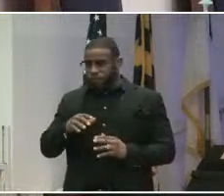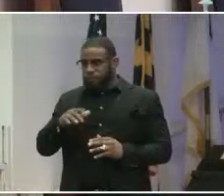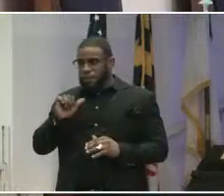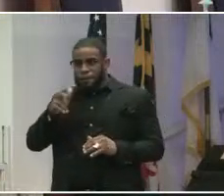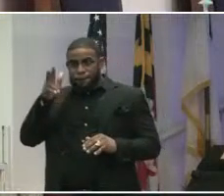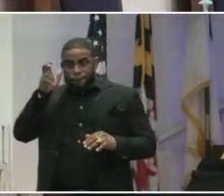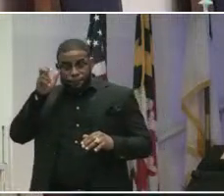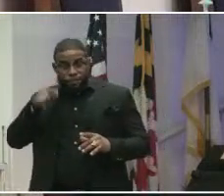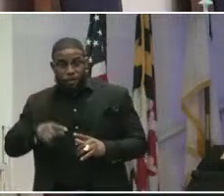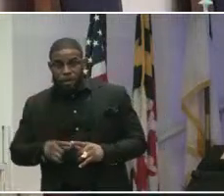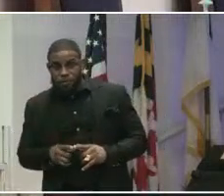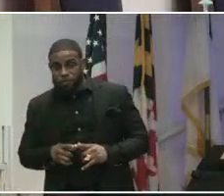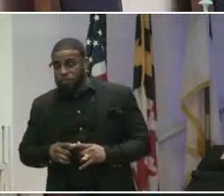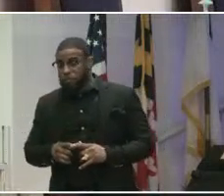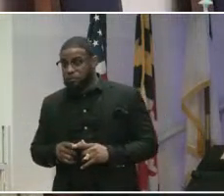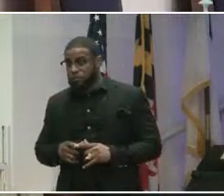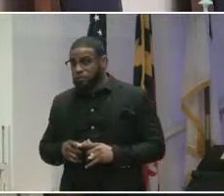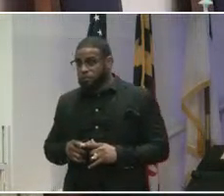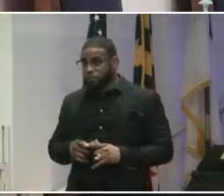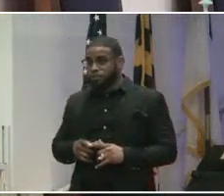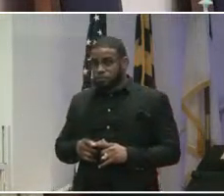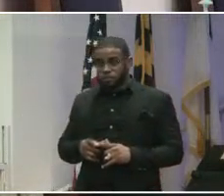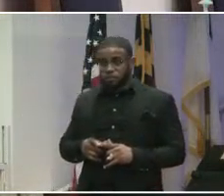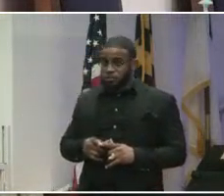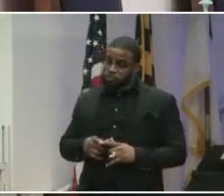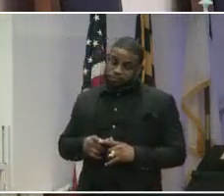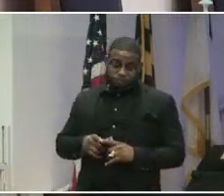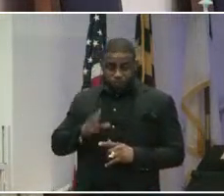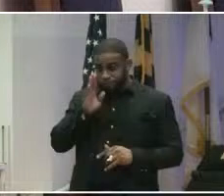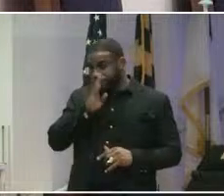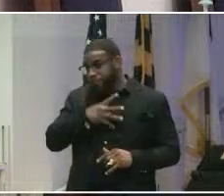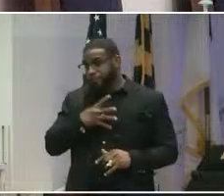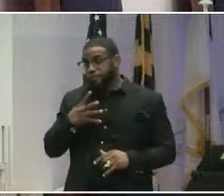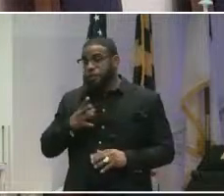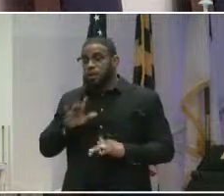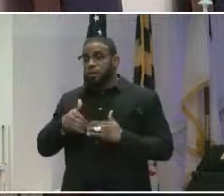him and went about my business.